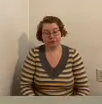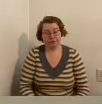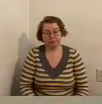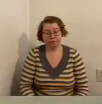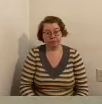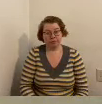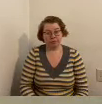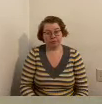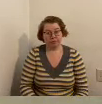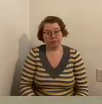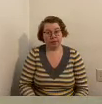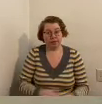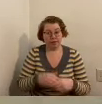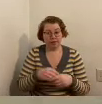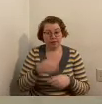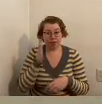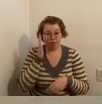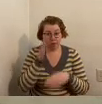They followed